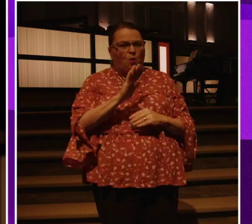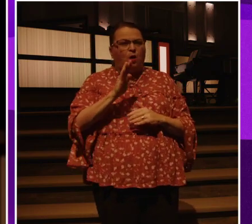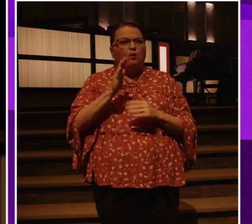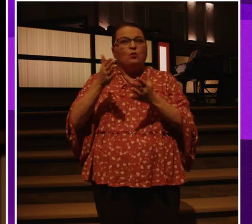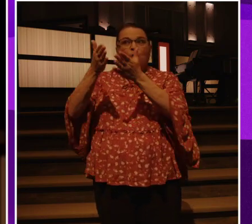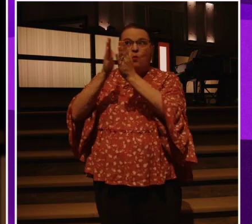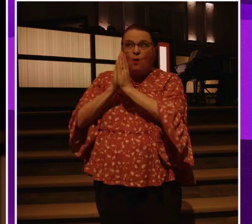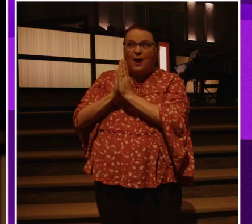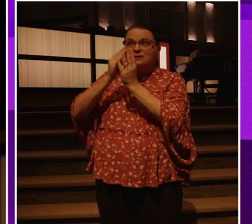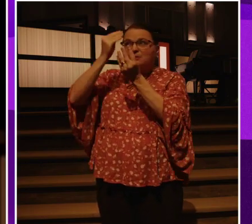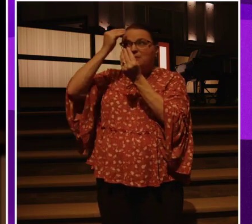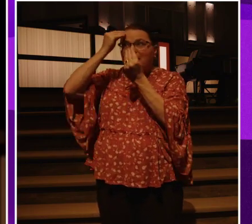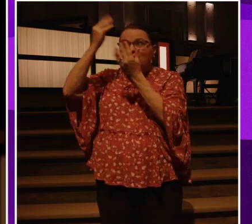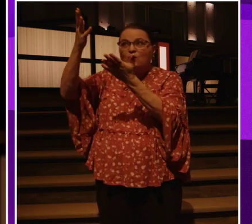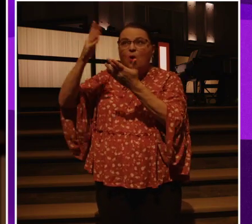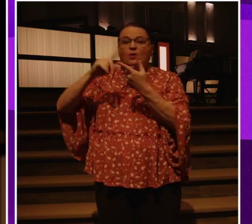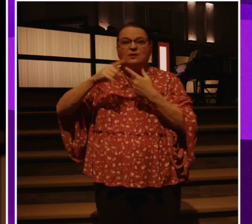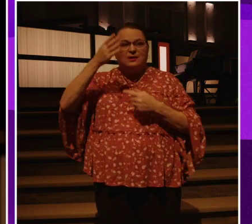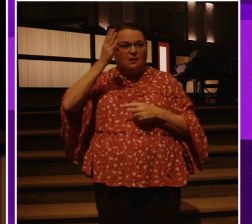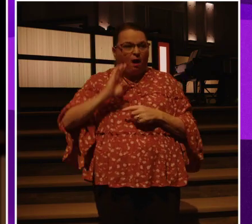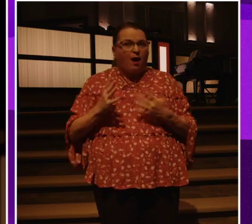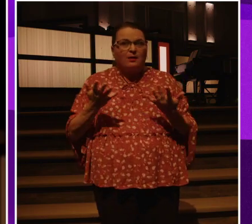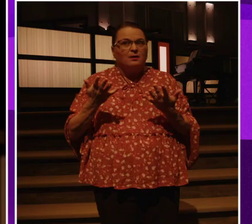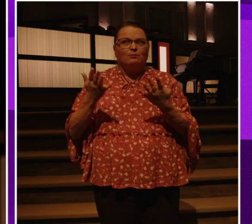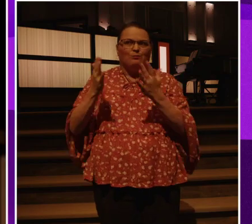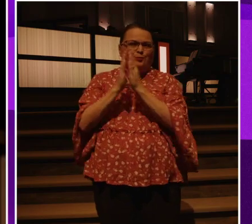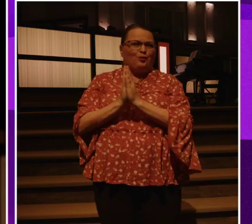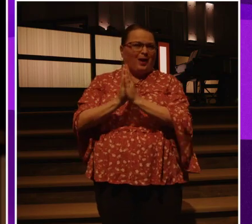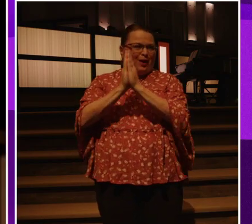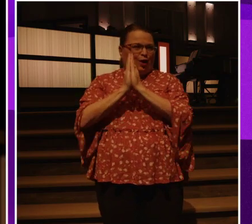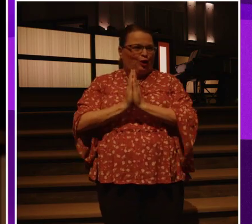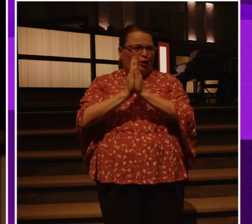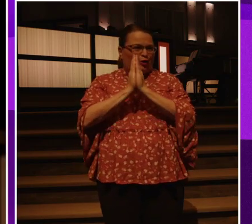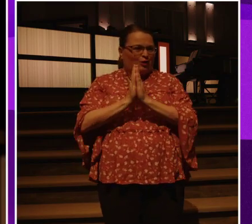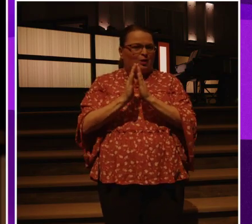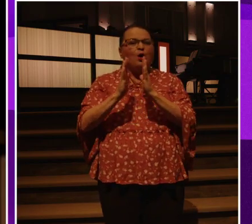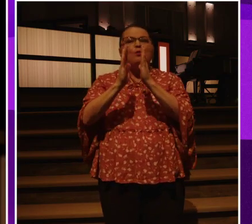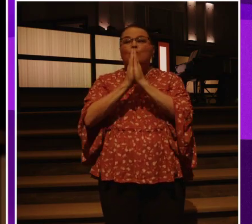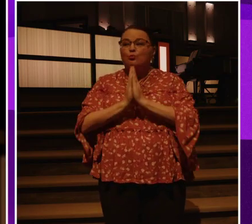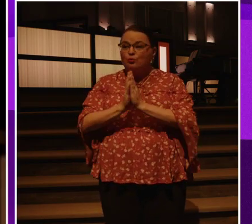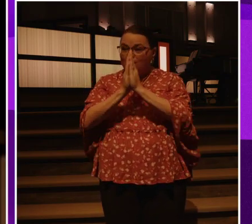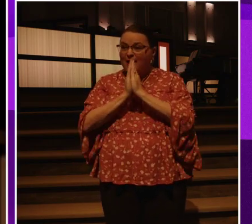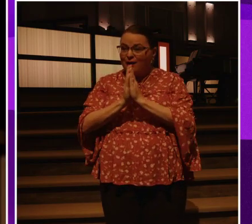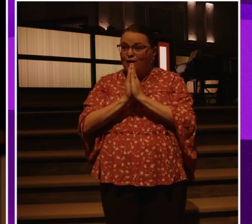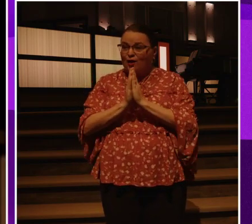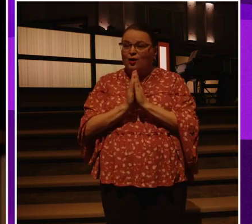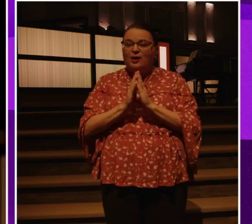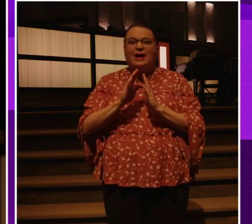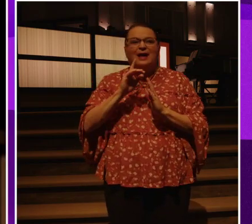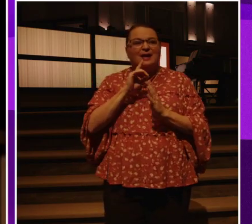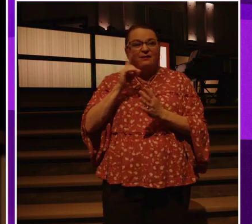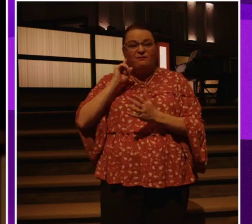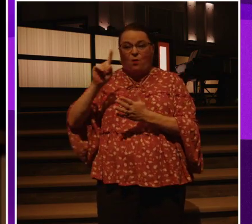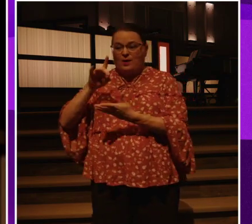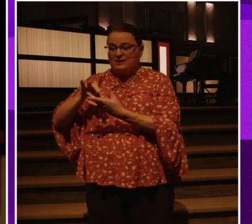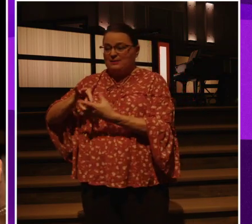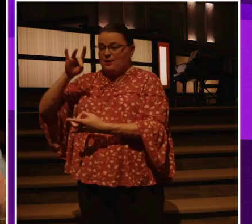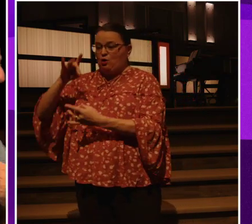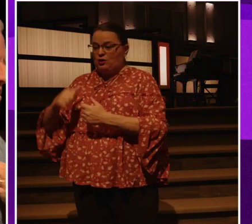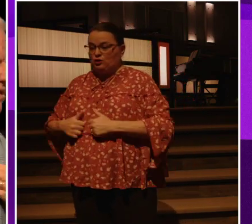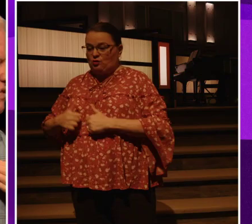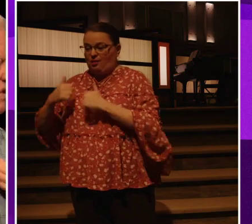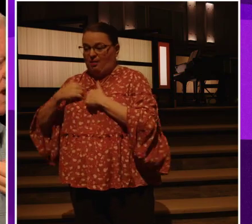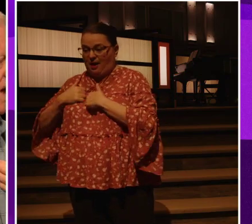God. Prayer. Prayer is to the spiritual life what breathing is to